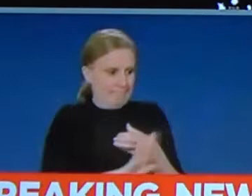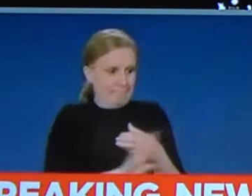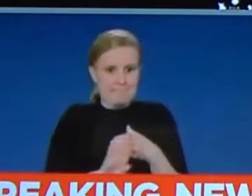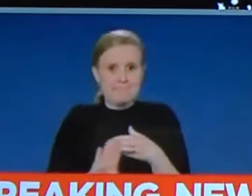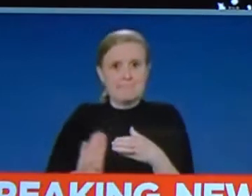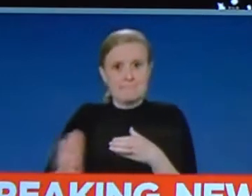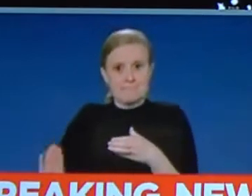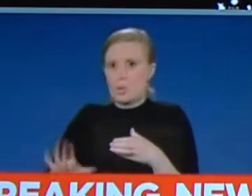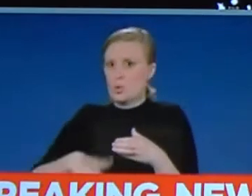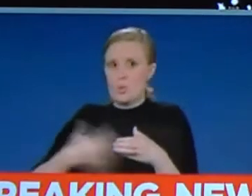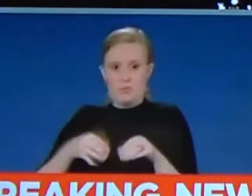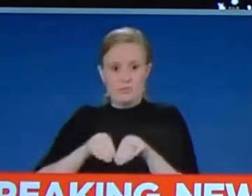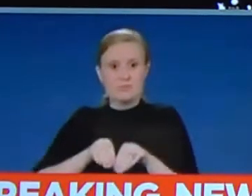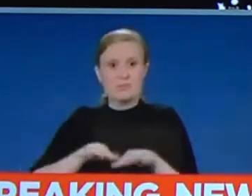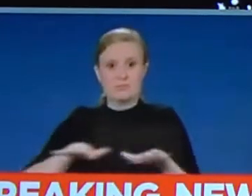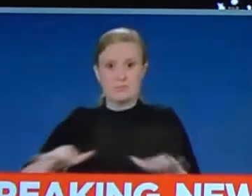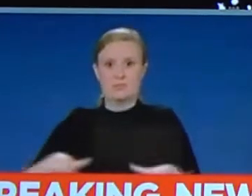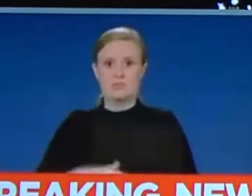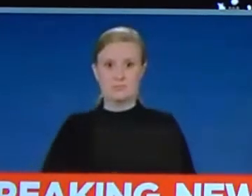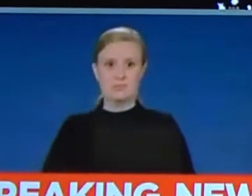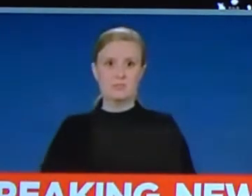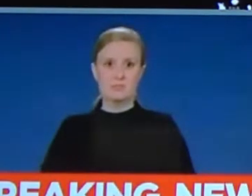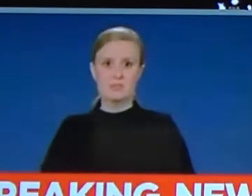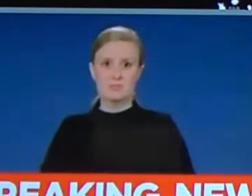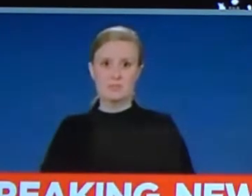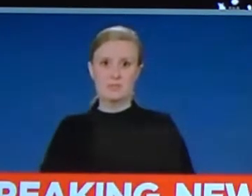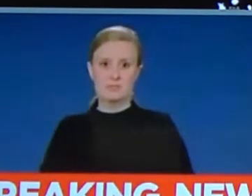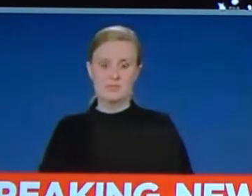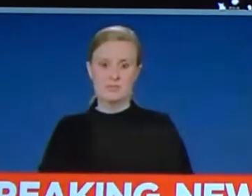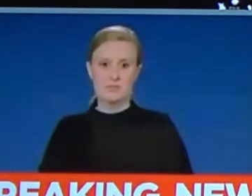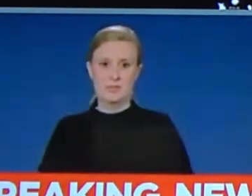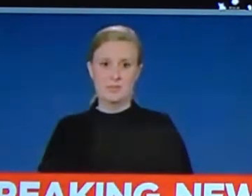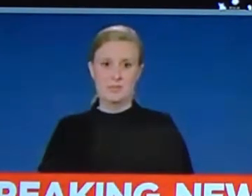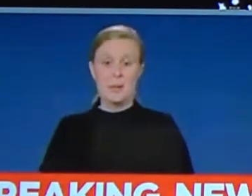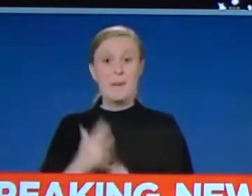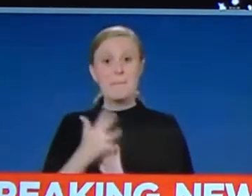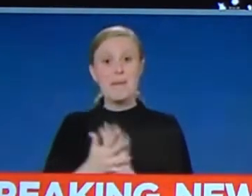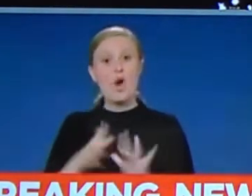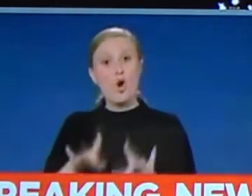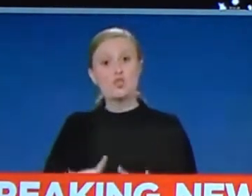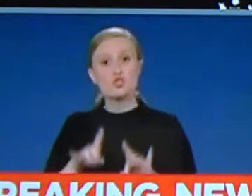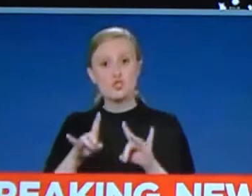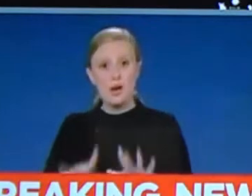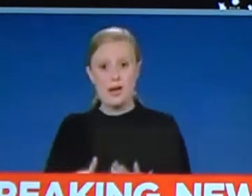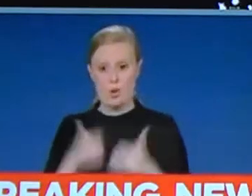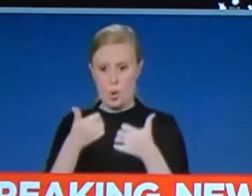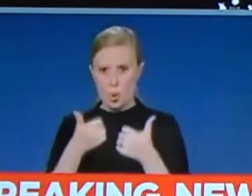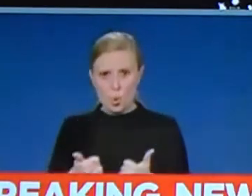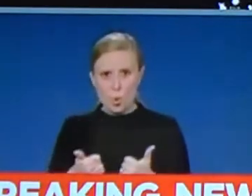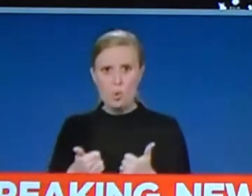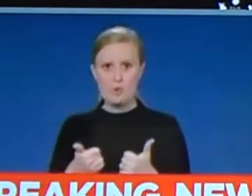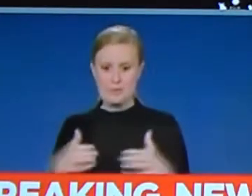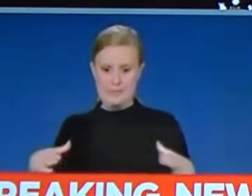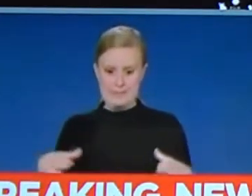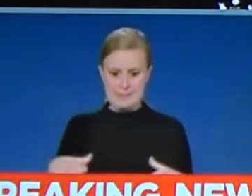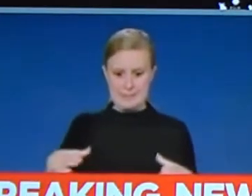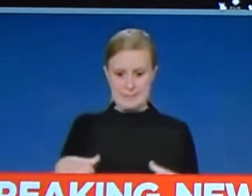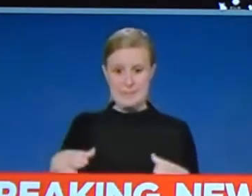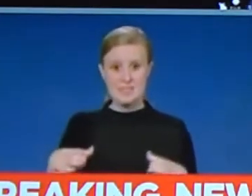to get ahead of this more so than many other countries around the world. 5 weeks